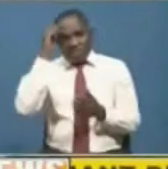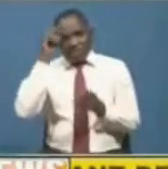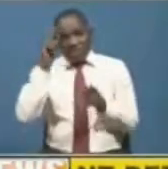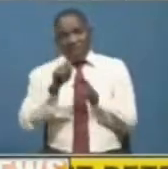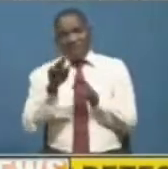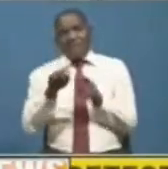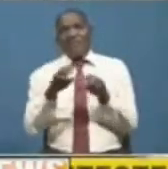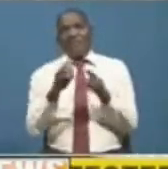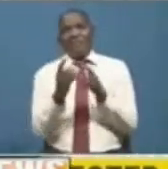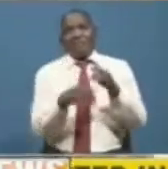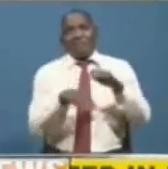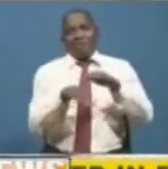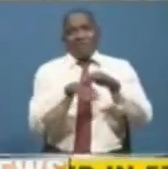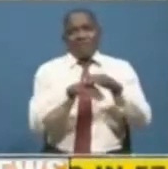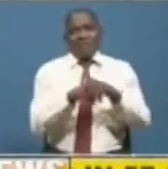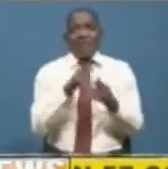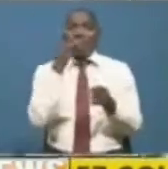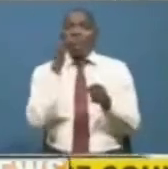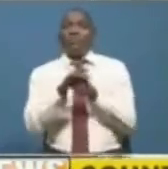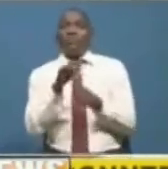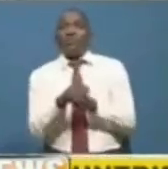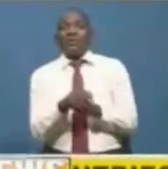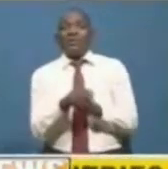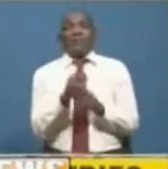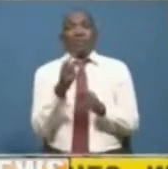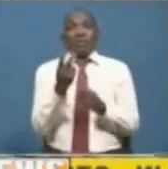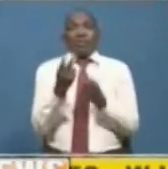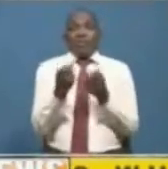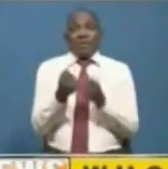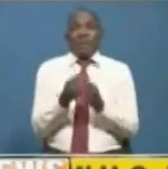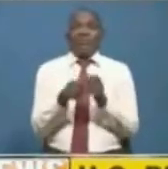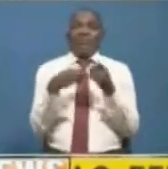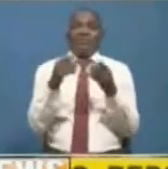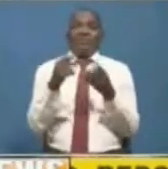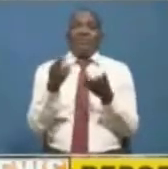agencies. He promised two of those vehicles to the Registrar General and